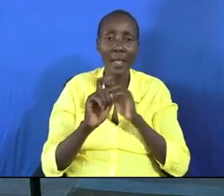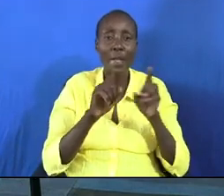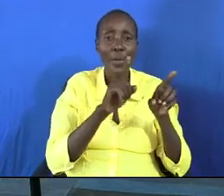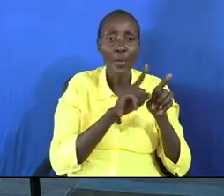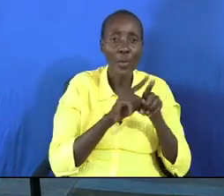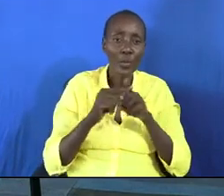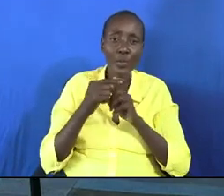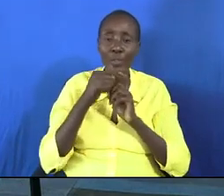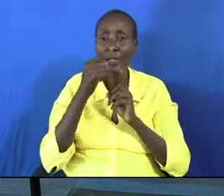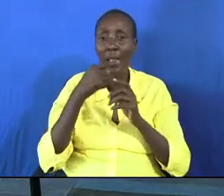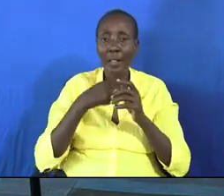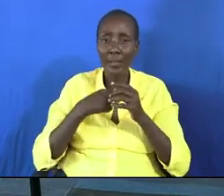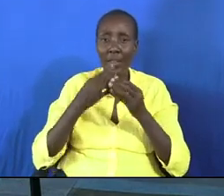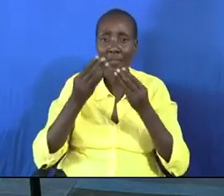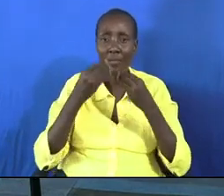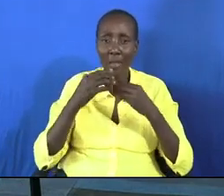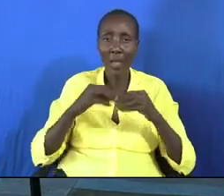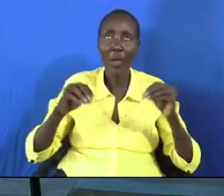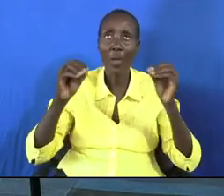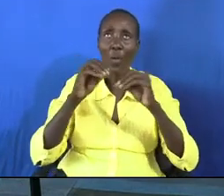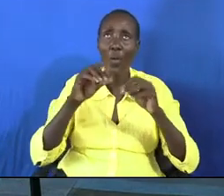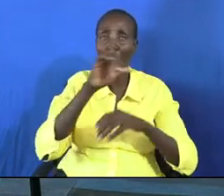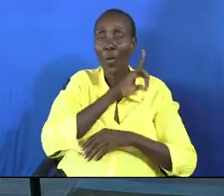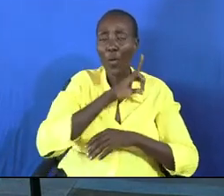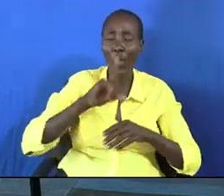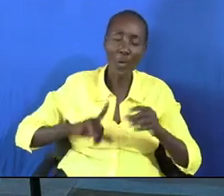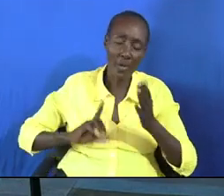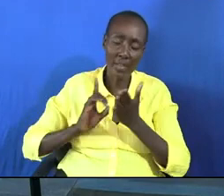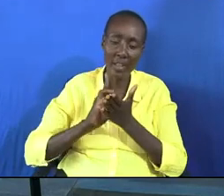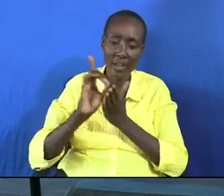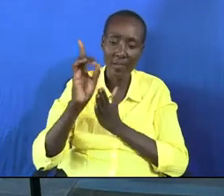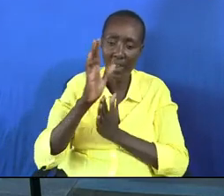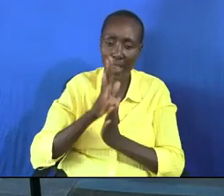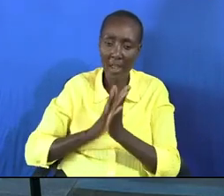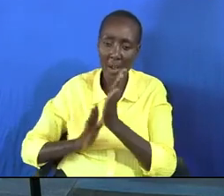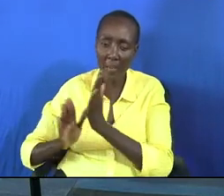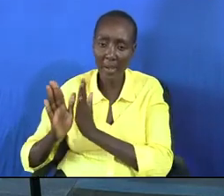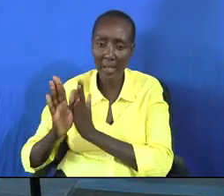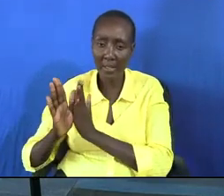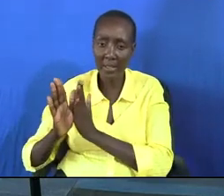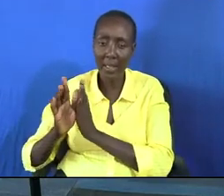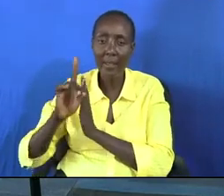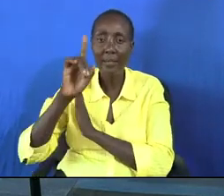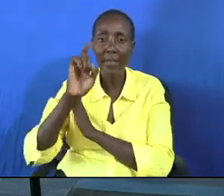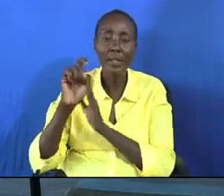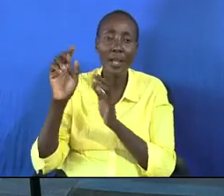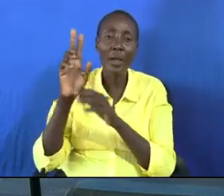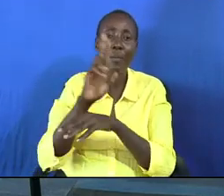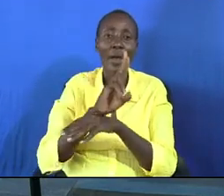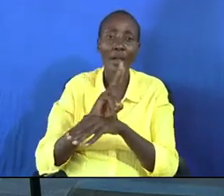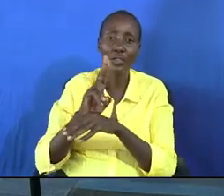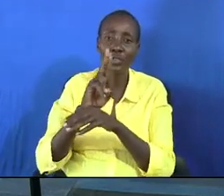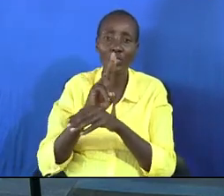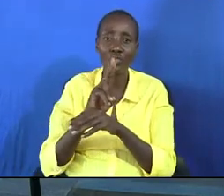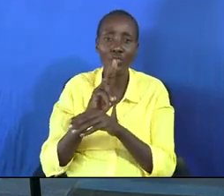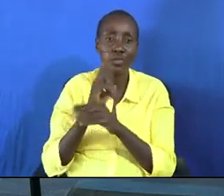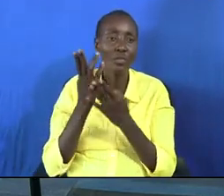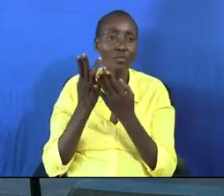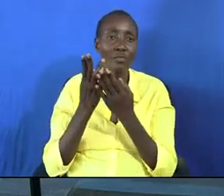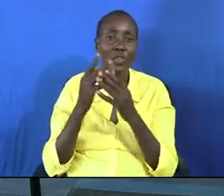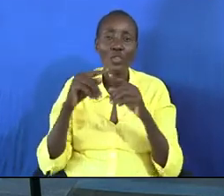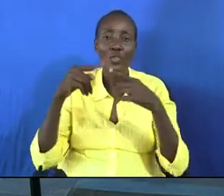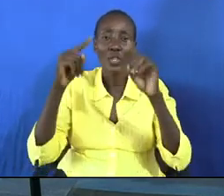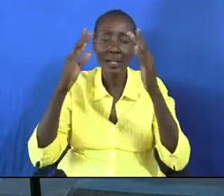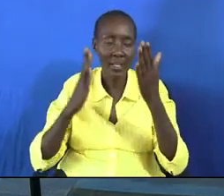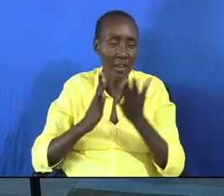me, download the divine strategies that I need to use to overcome